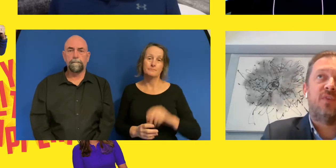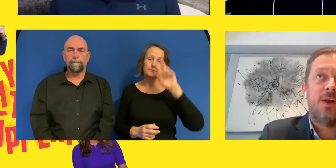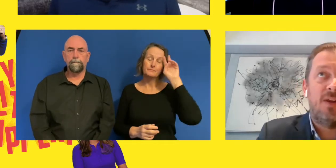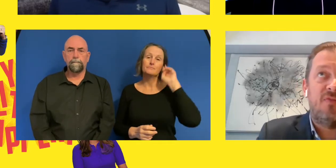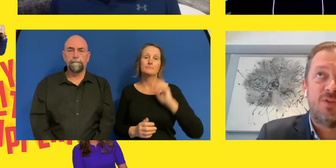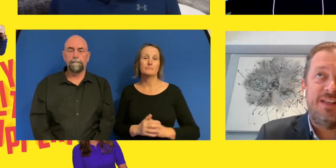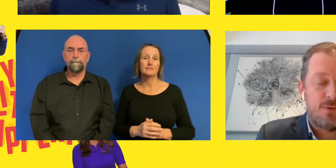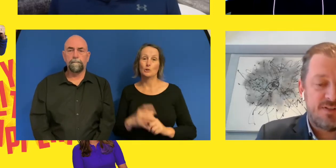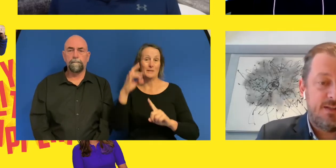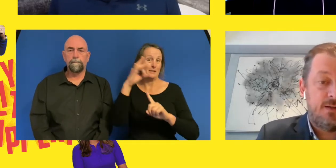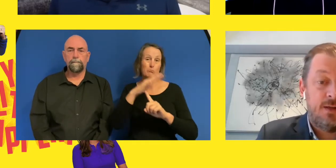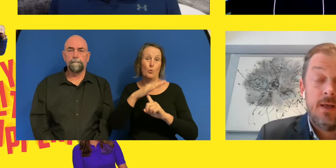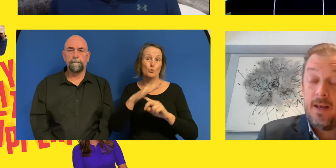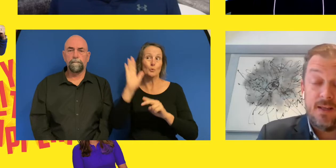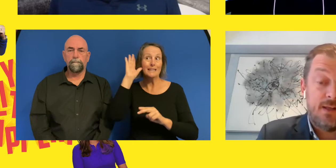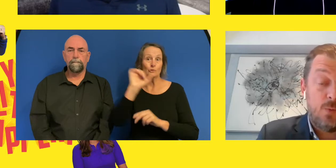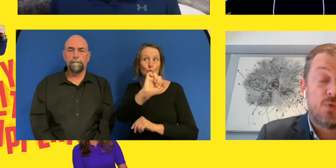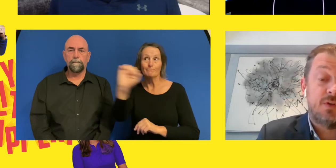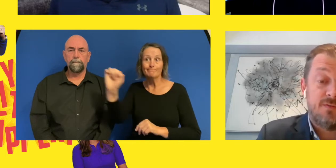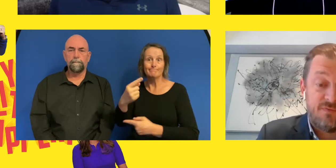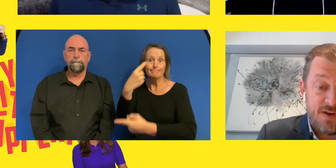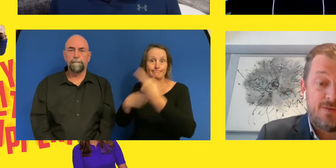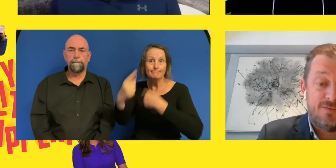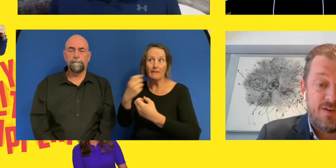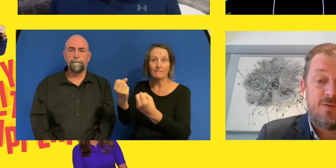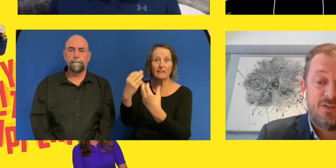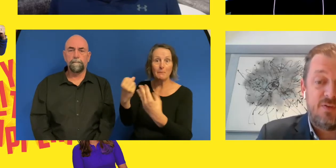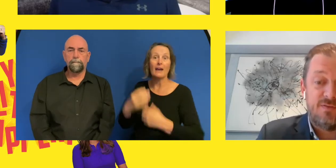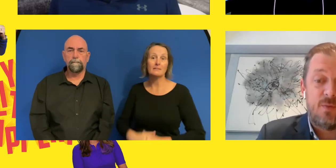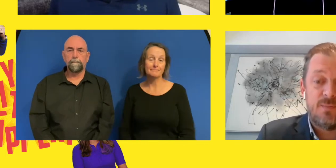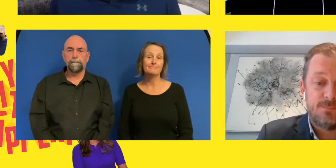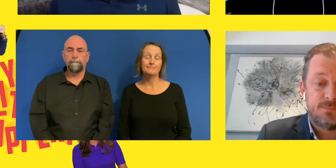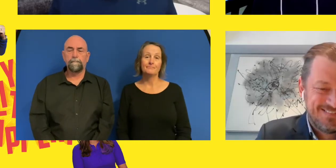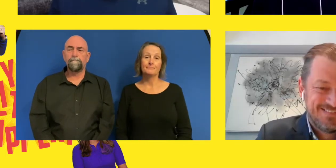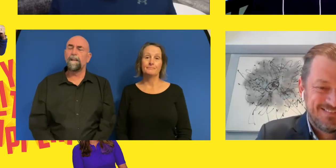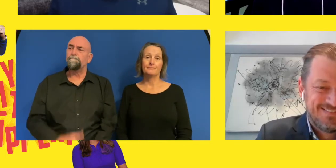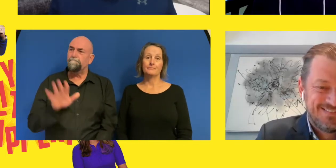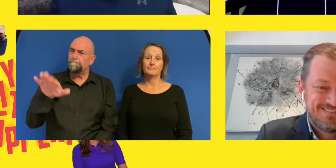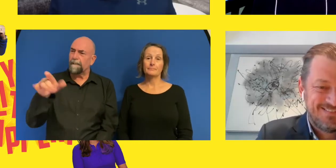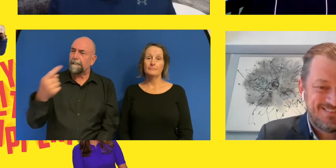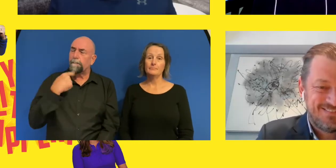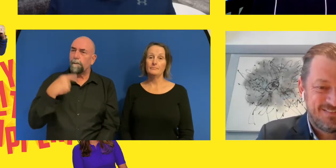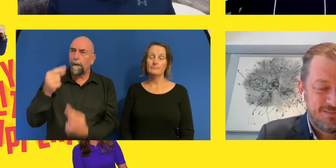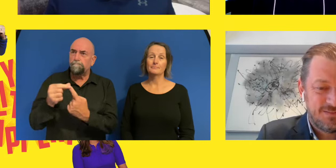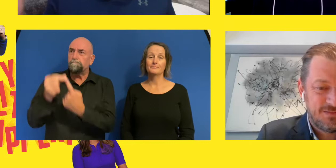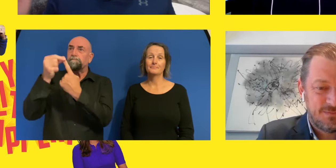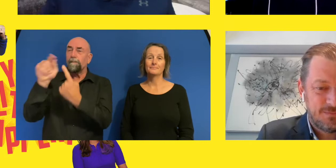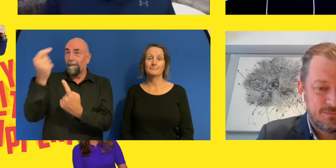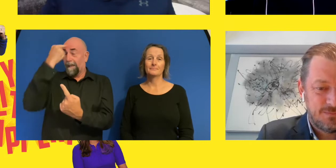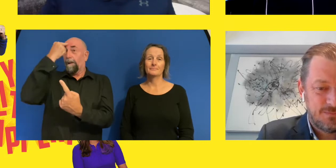was different only 14 hours later, and I can tell you it was very, very different environment. Tell me